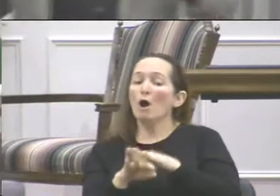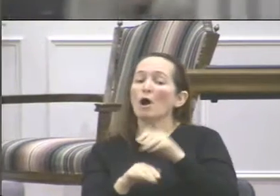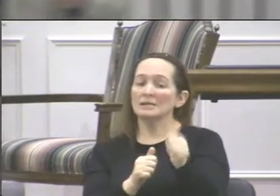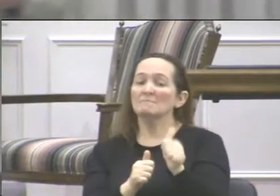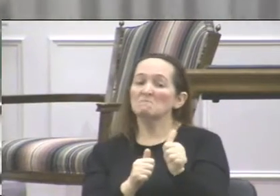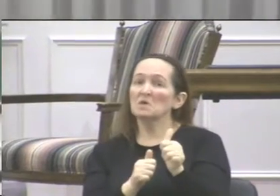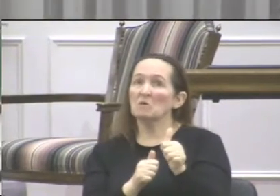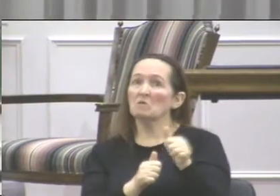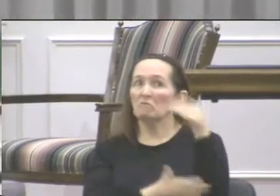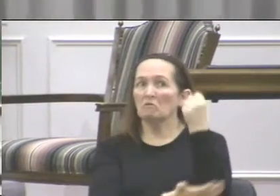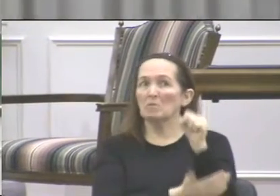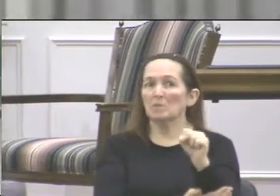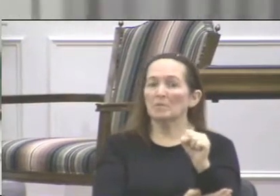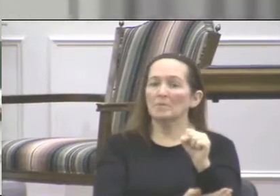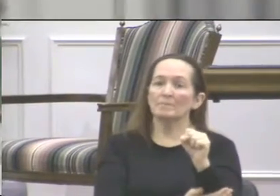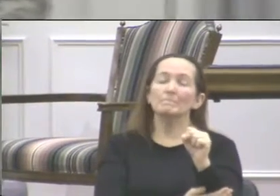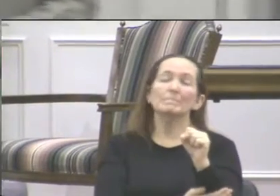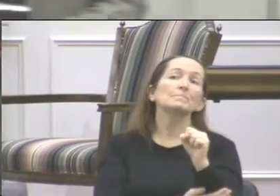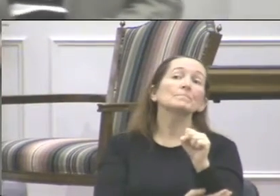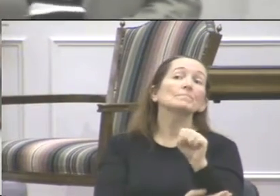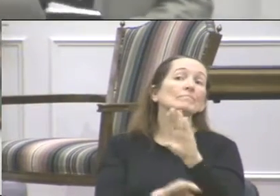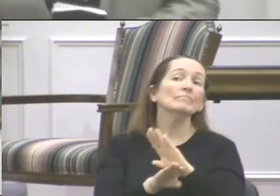Now, church family,